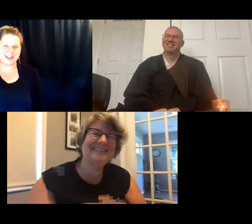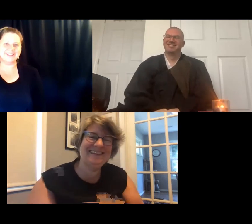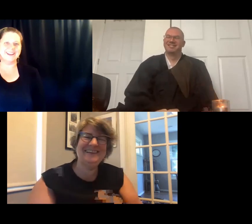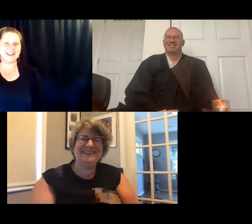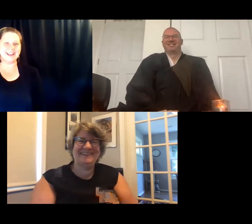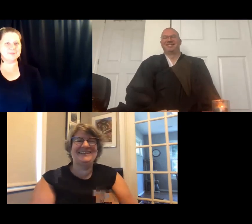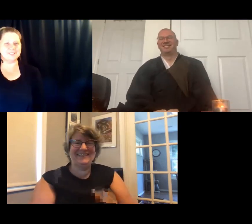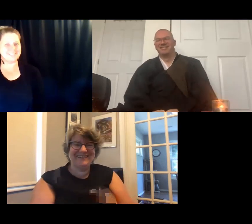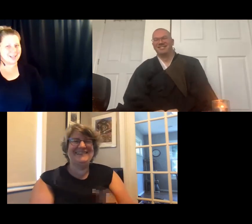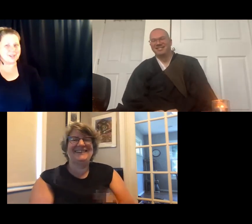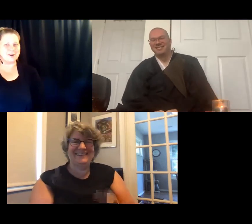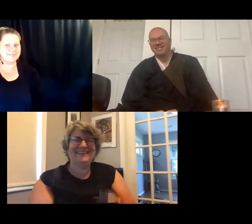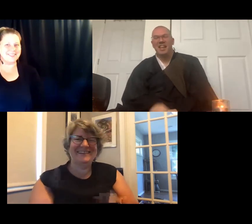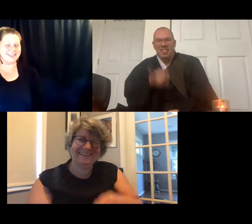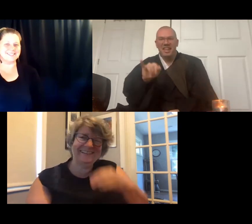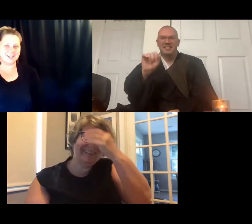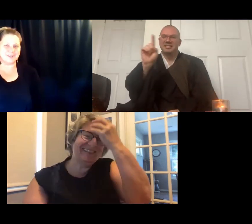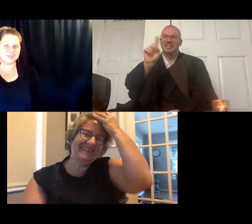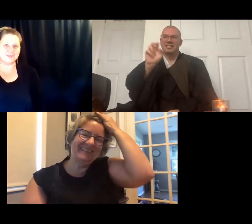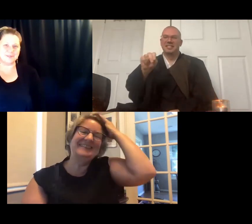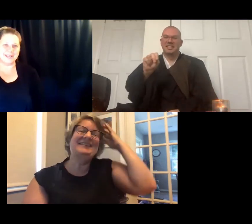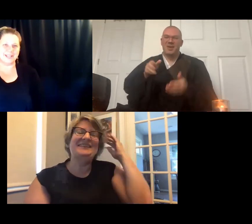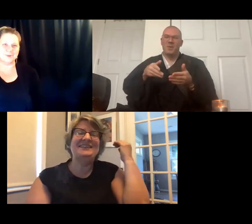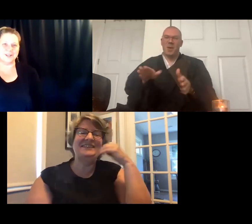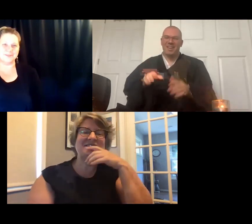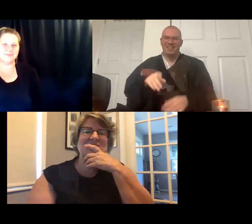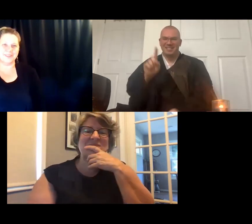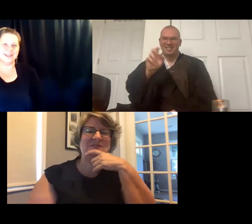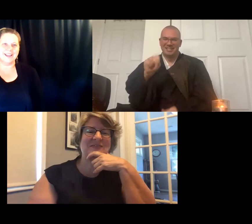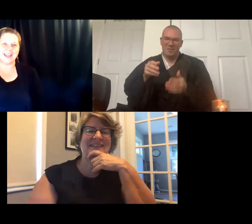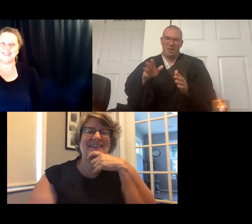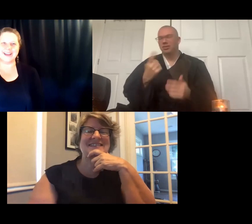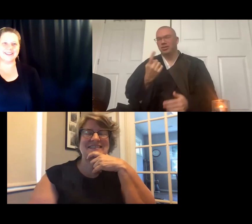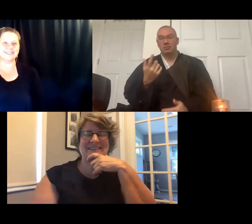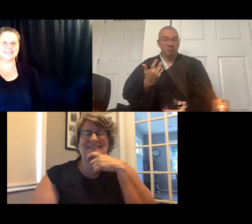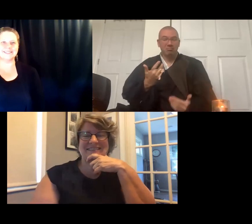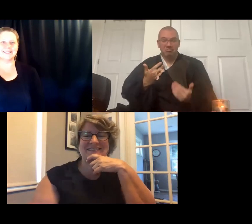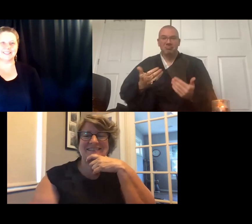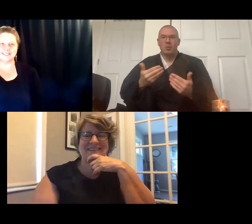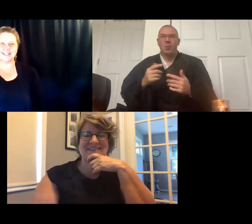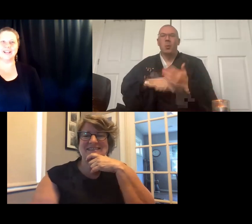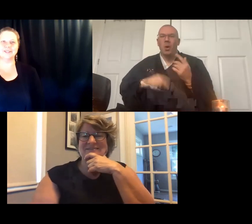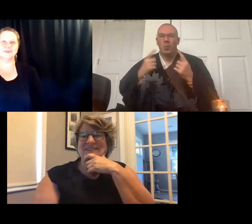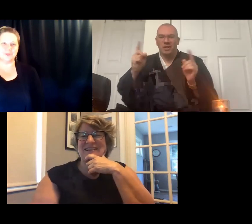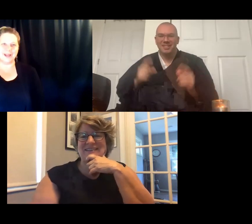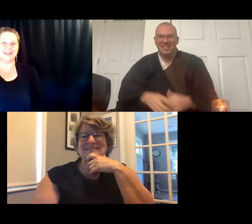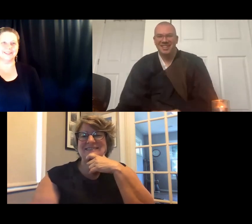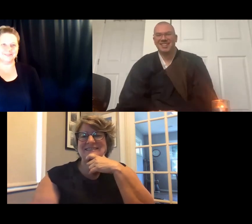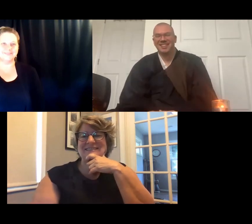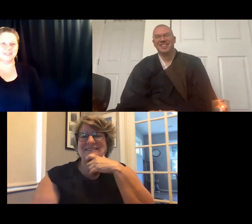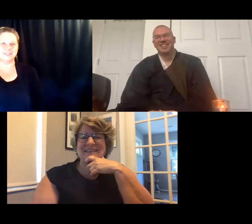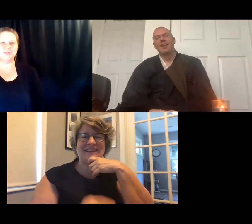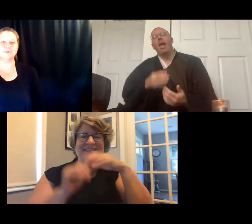use that, and I will just let go of the things that aren't serving me anymore. And that is the Zen